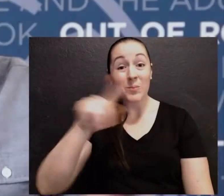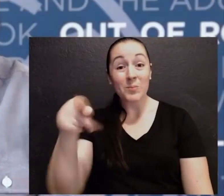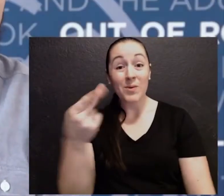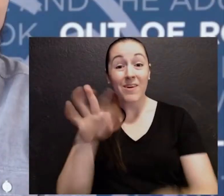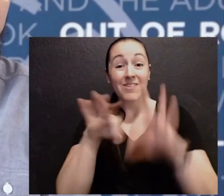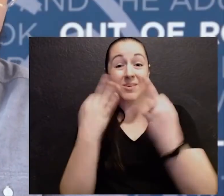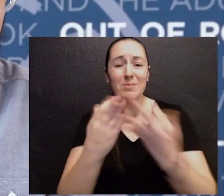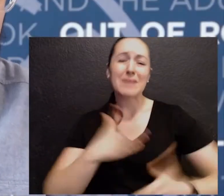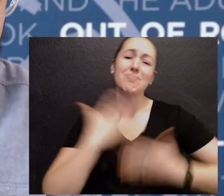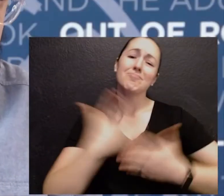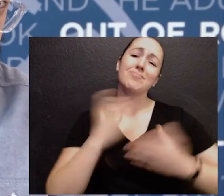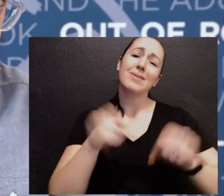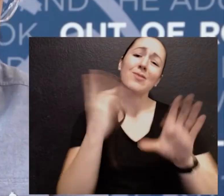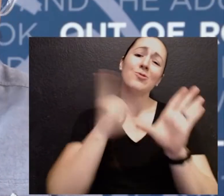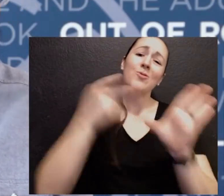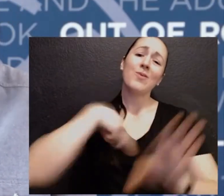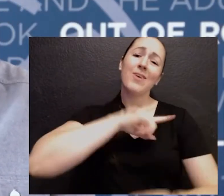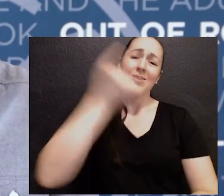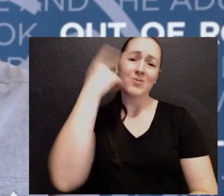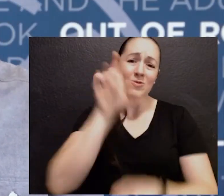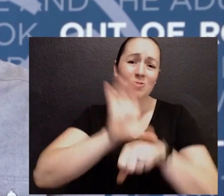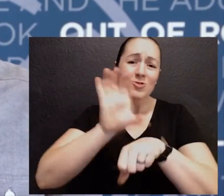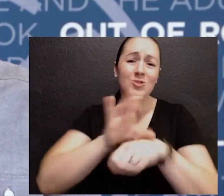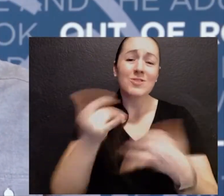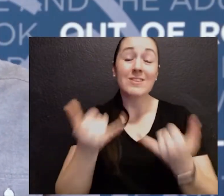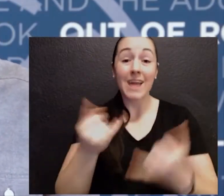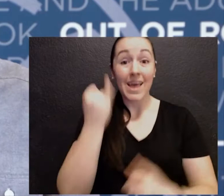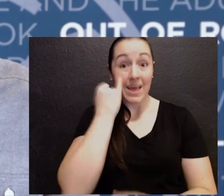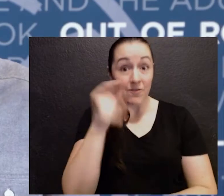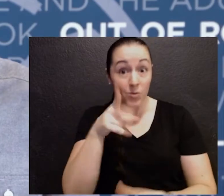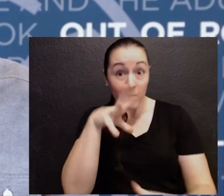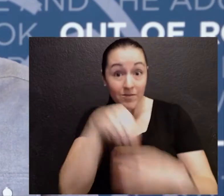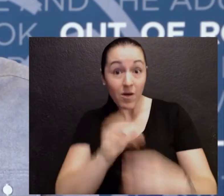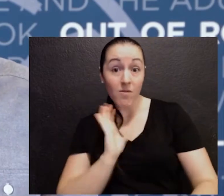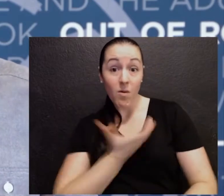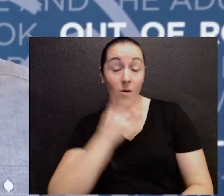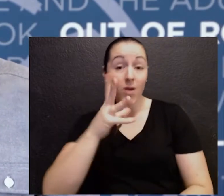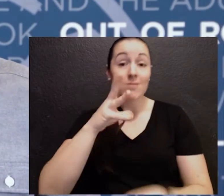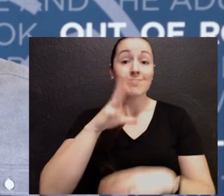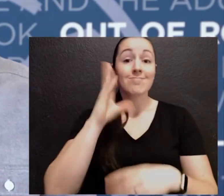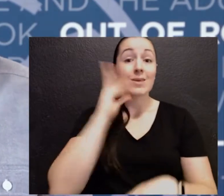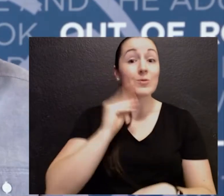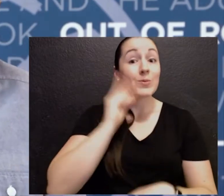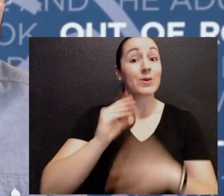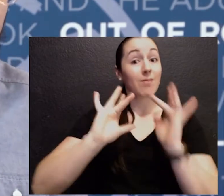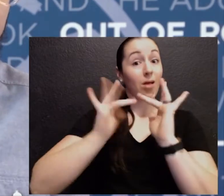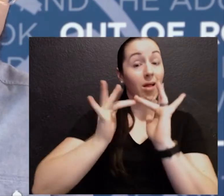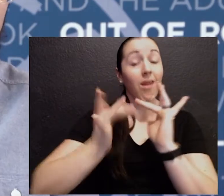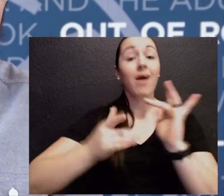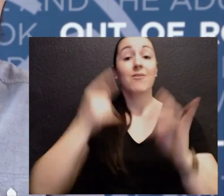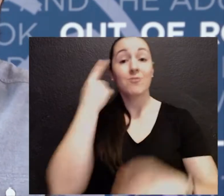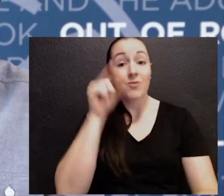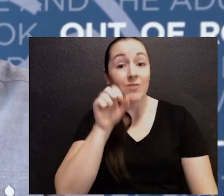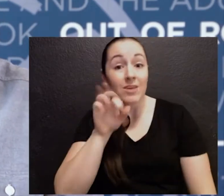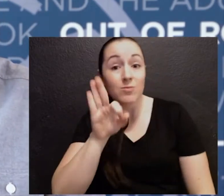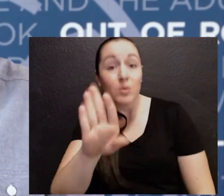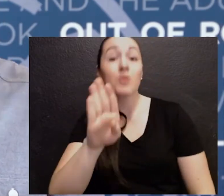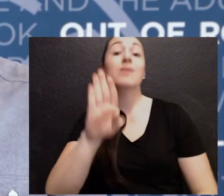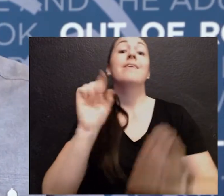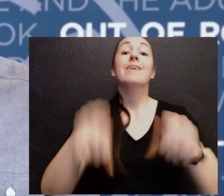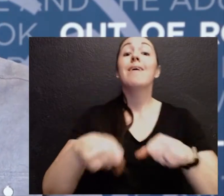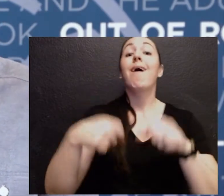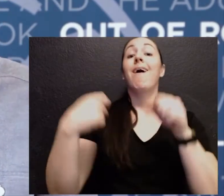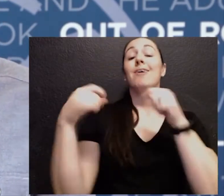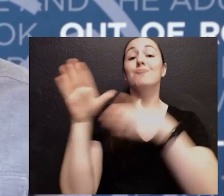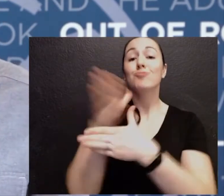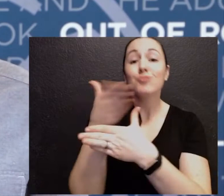Hello, Pure family. So glad you could join us for church today. If you're part of our online experience on Facebook, you can click a like, share this video with a friend, or share